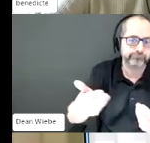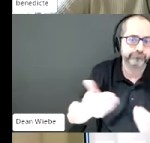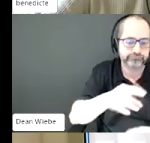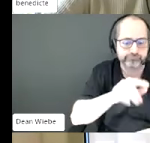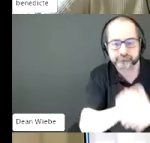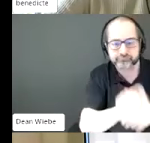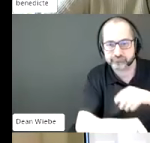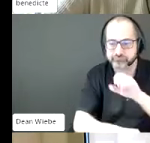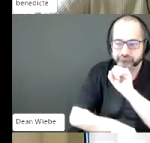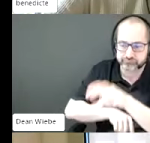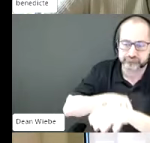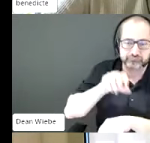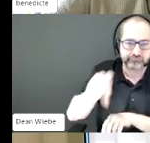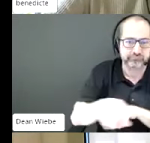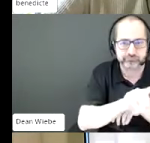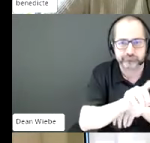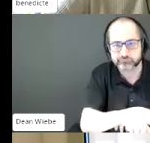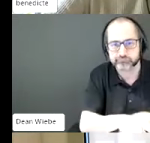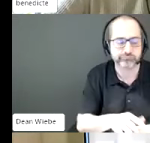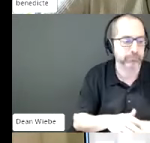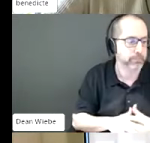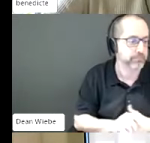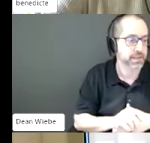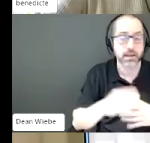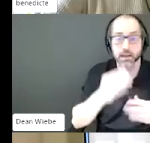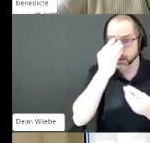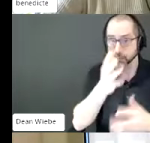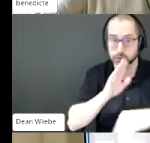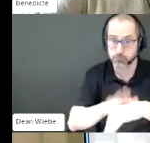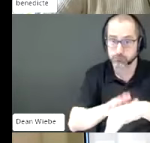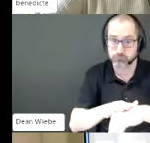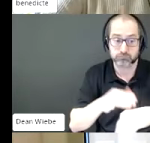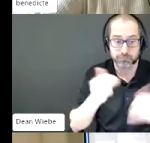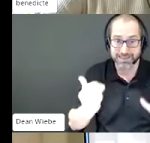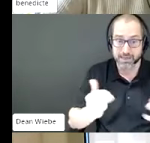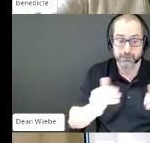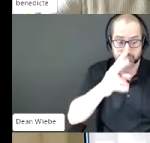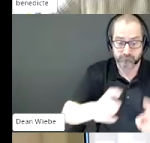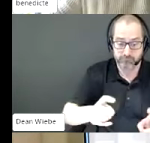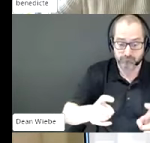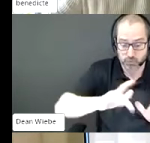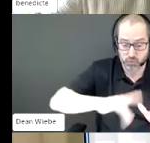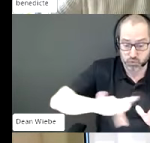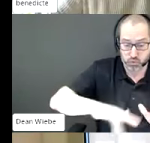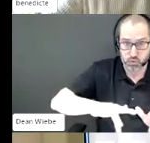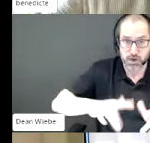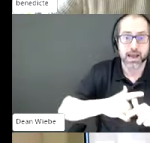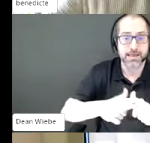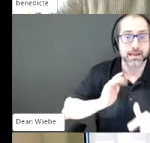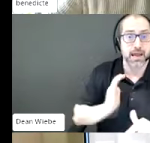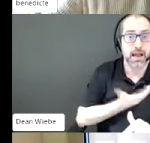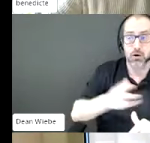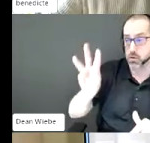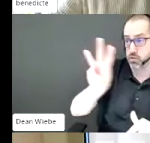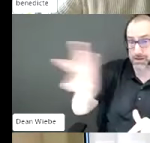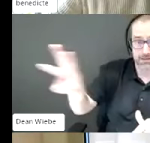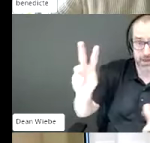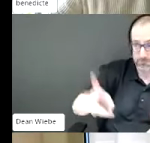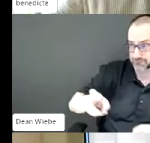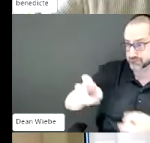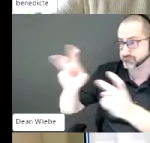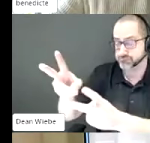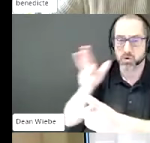Just to let you know, we do have this session being recorded. It will be posted on our website probably Monday,